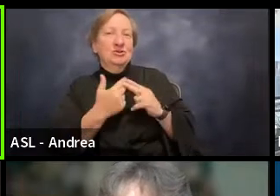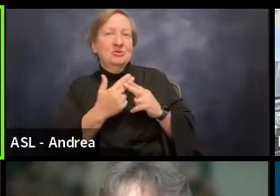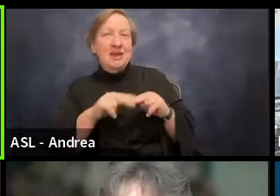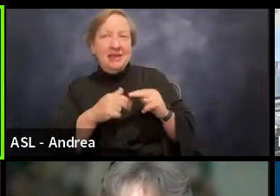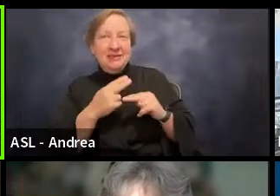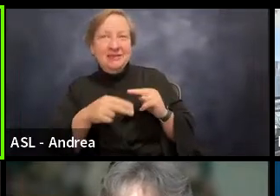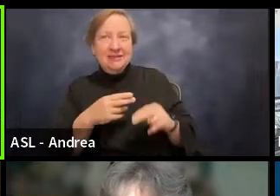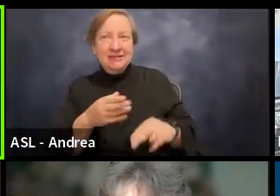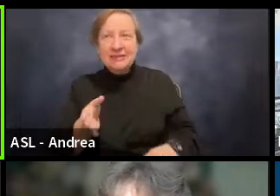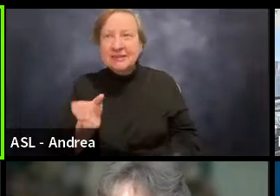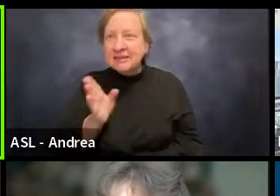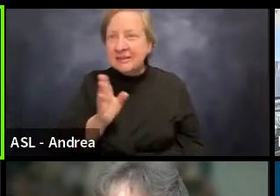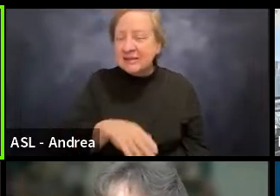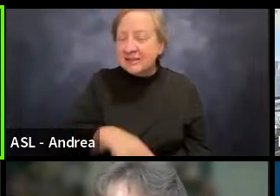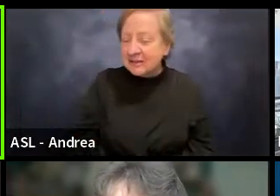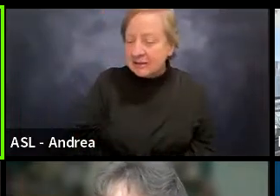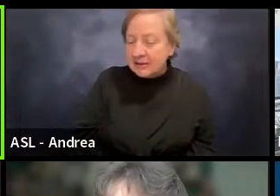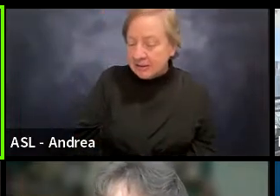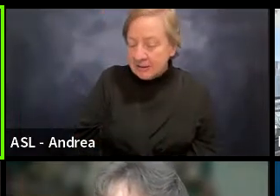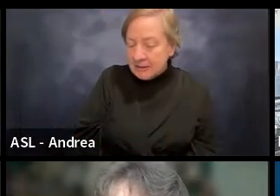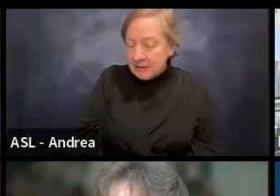on Simone.